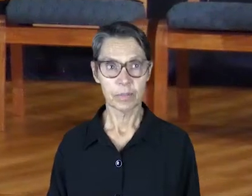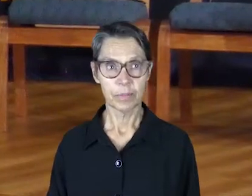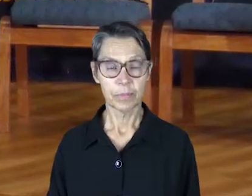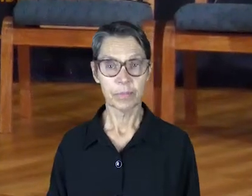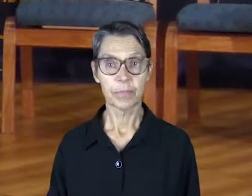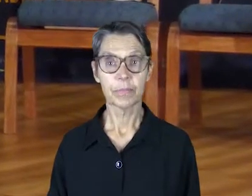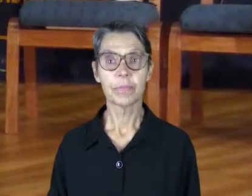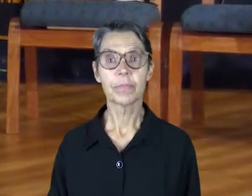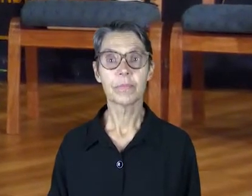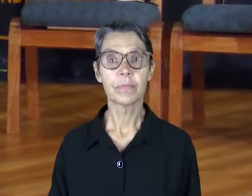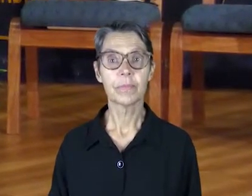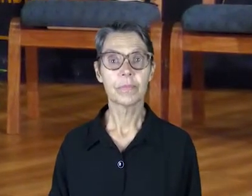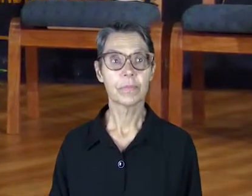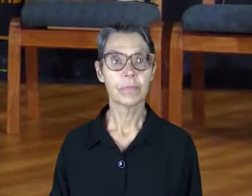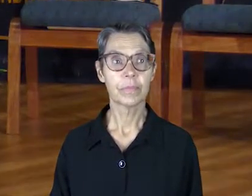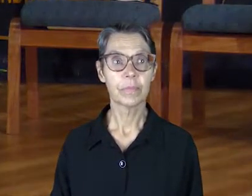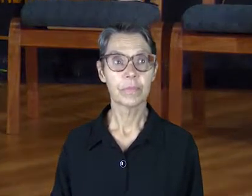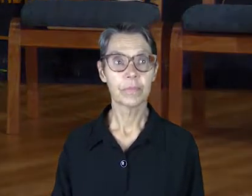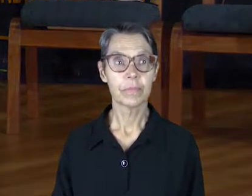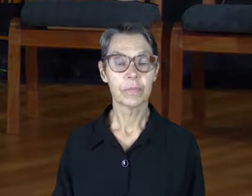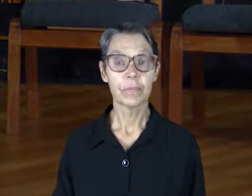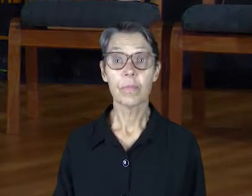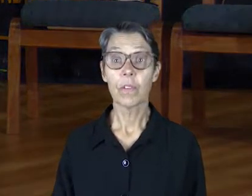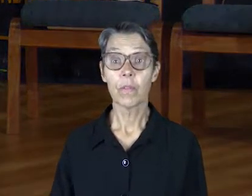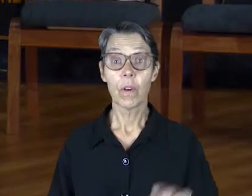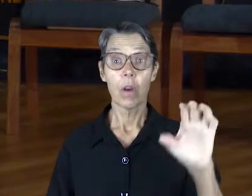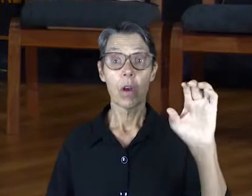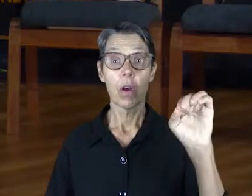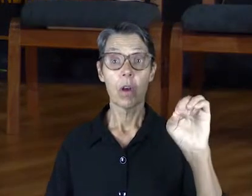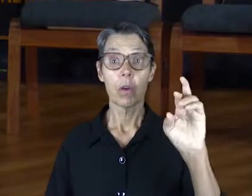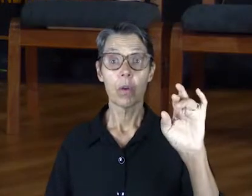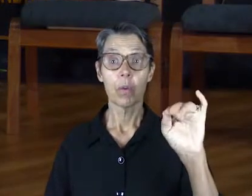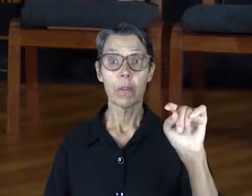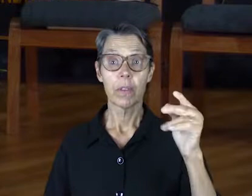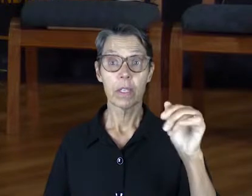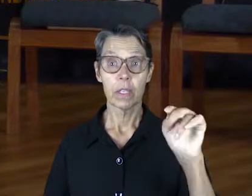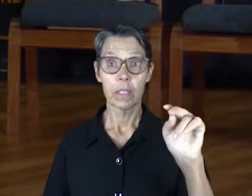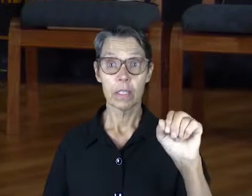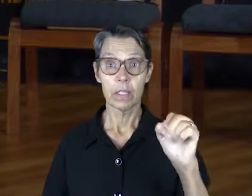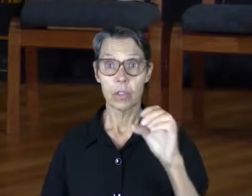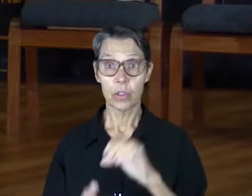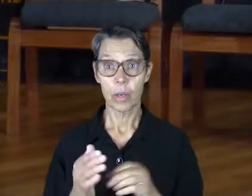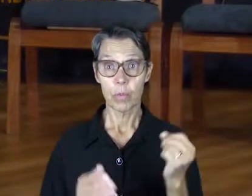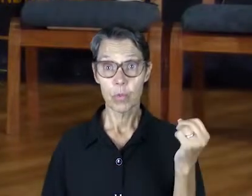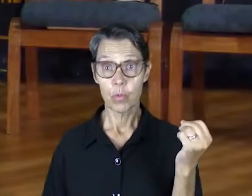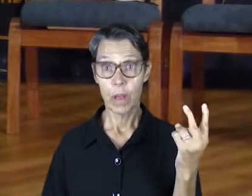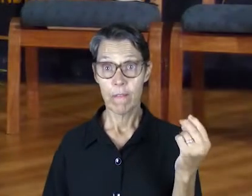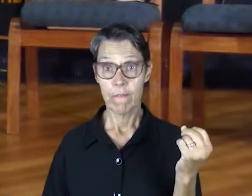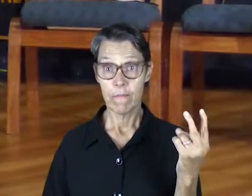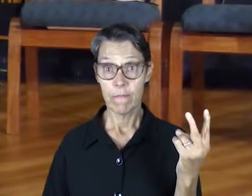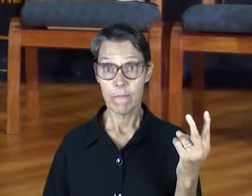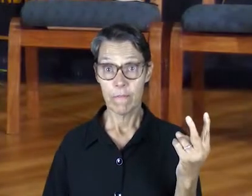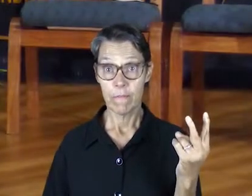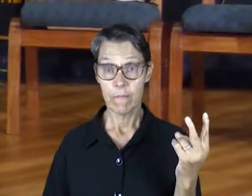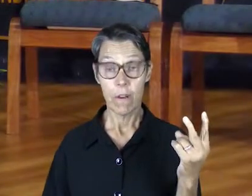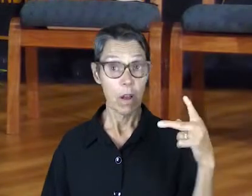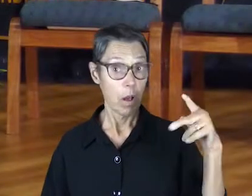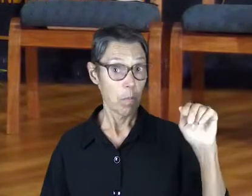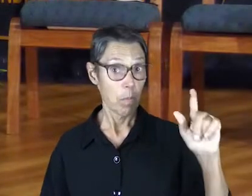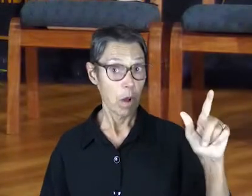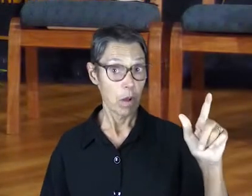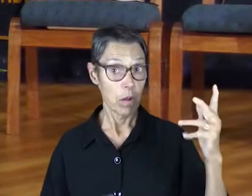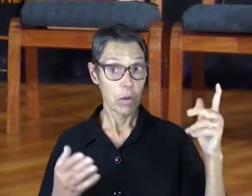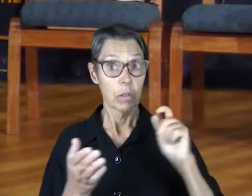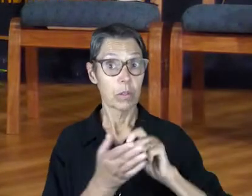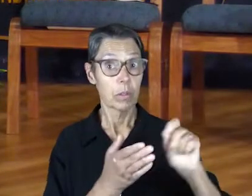Reading today again from Paul's letter to the church in Corinth, chapter 12. After writing about the variety of gifts of the Spirit,